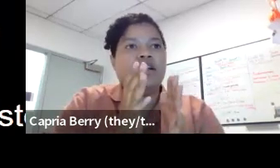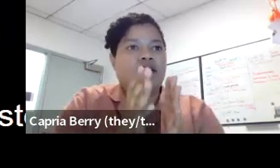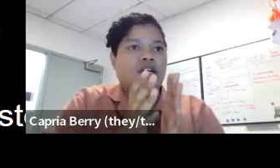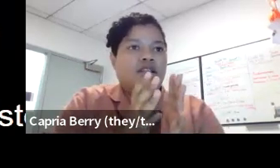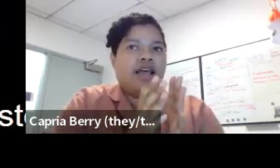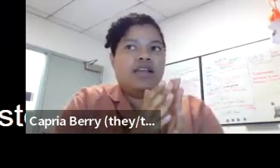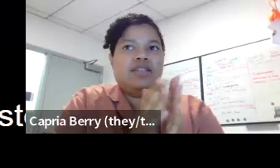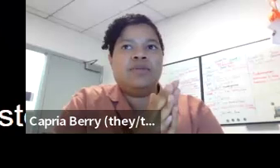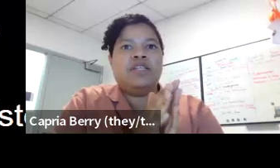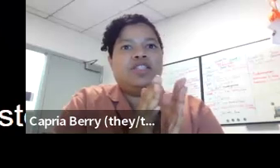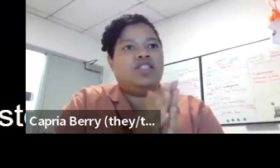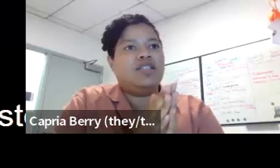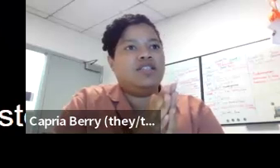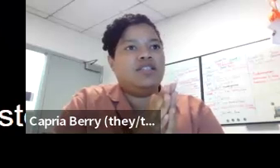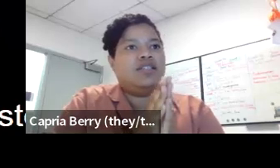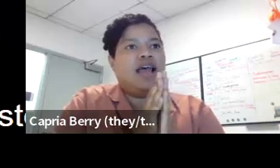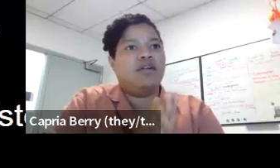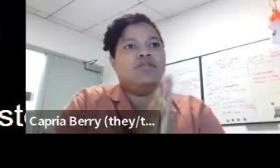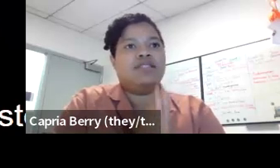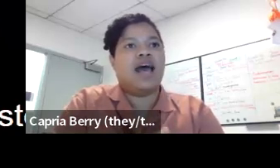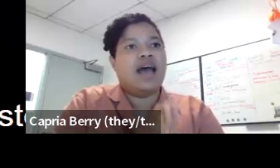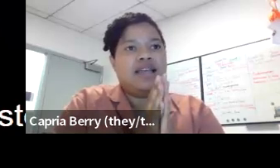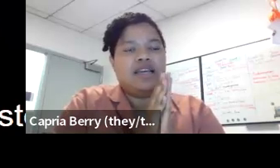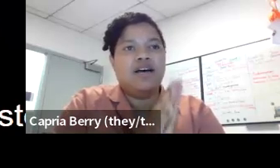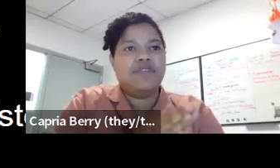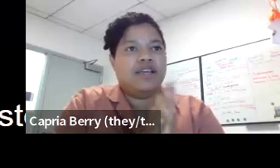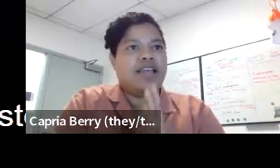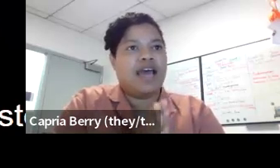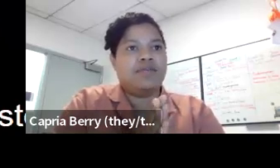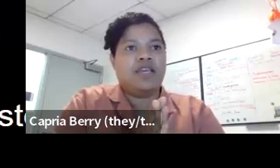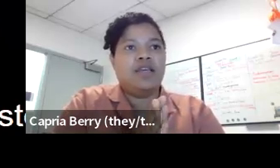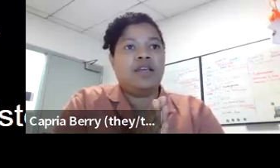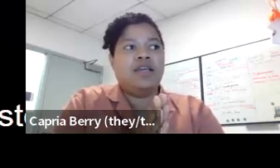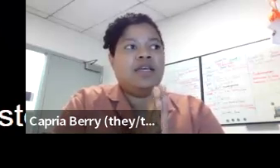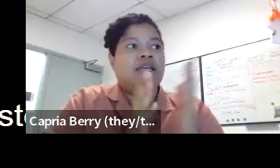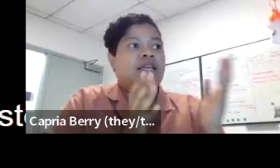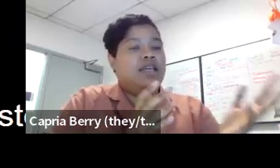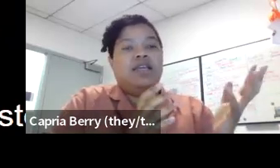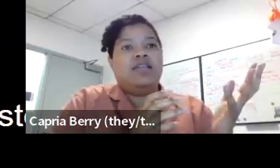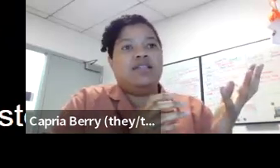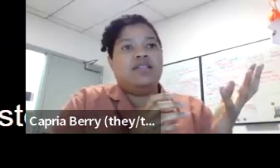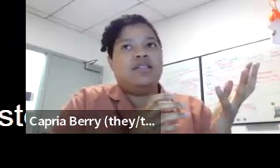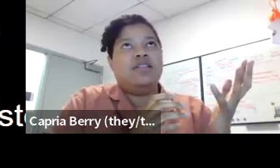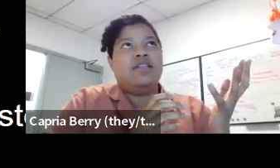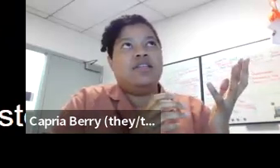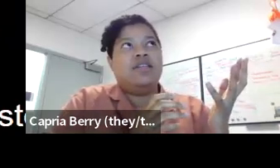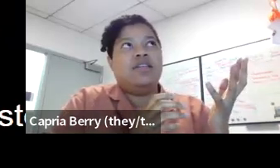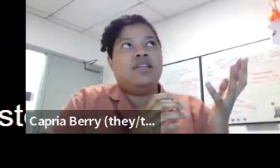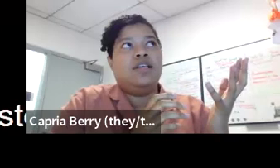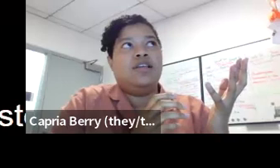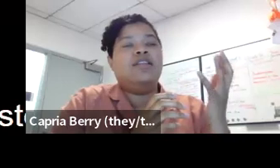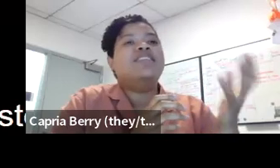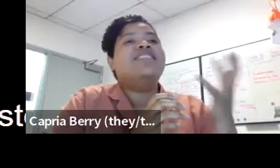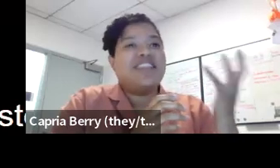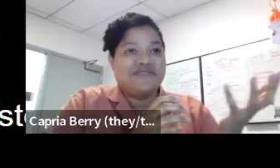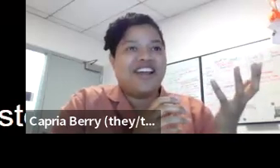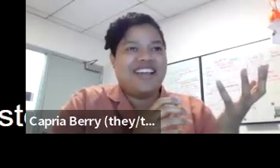a PhD student studying higher education. And I am in the